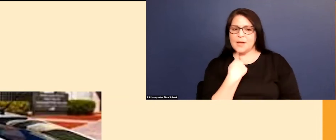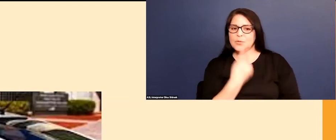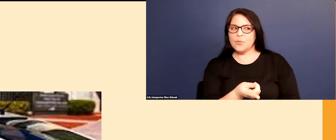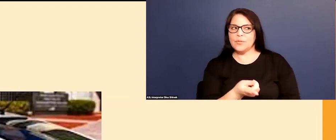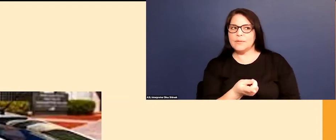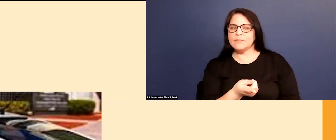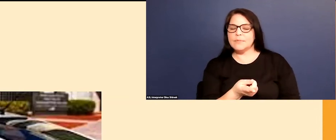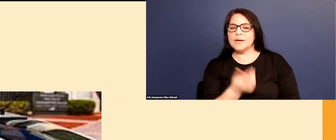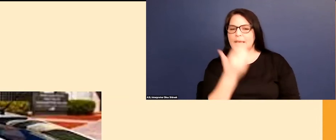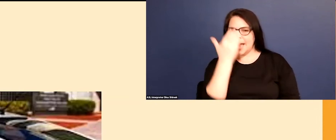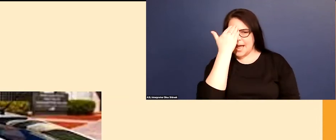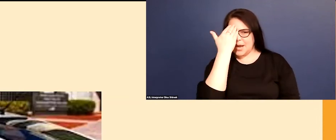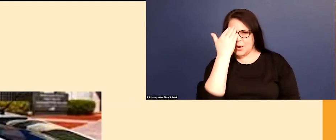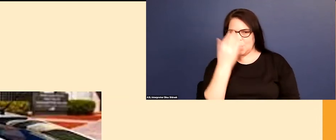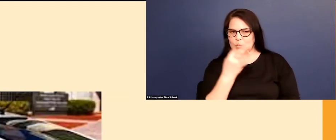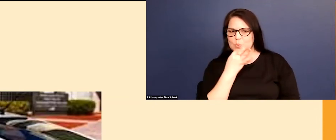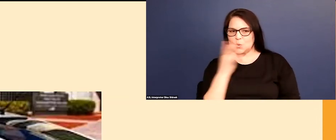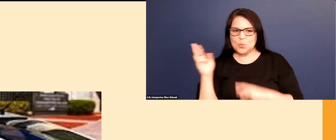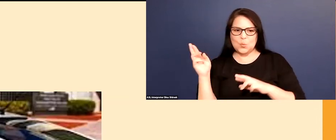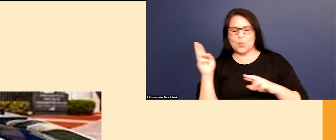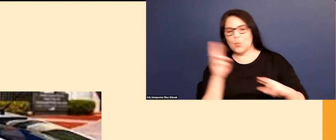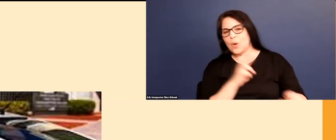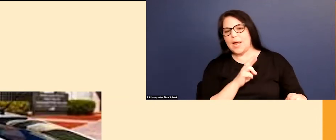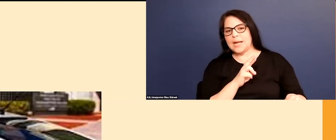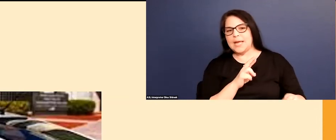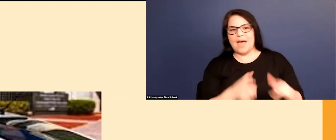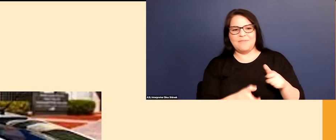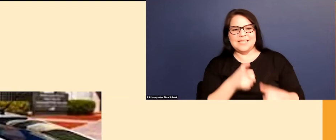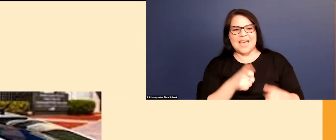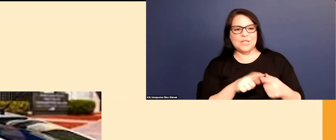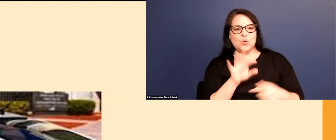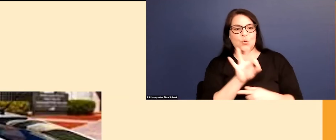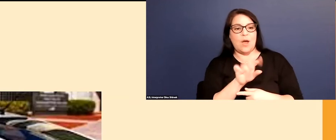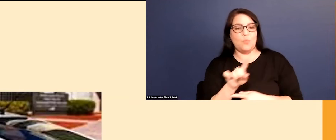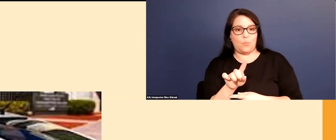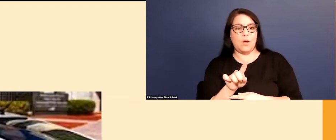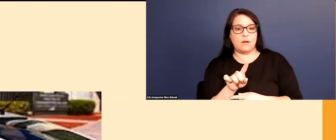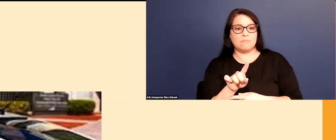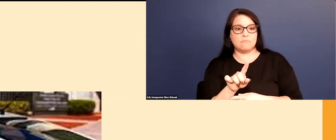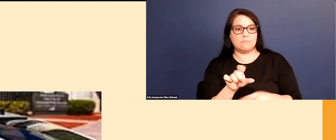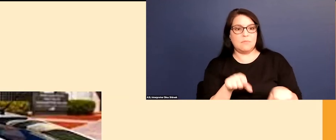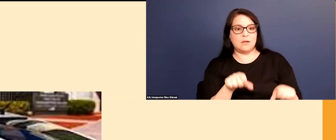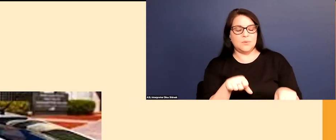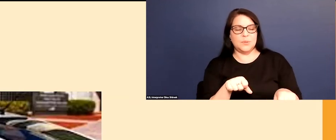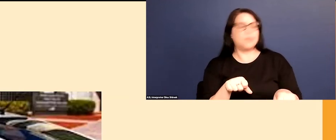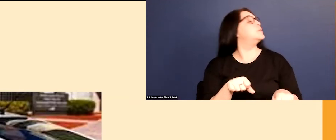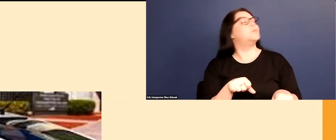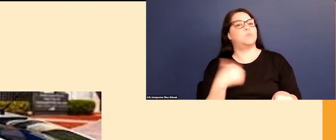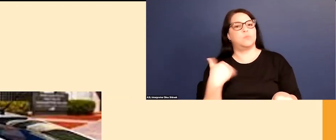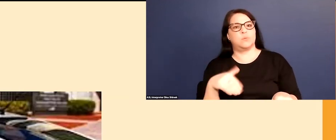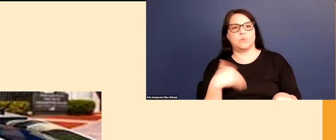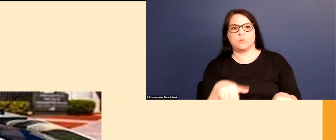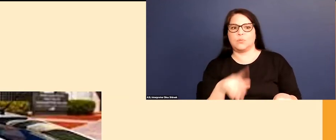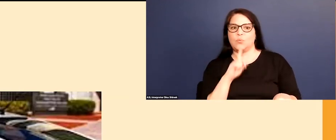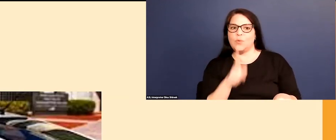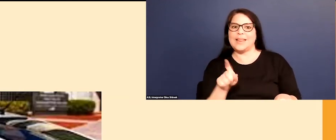I know we're getting ready to start having text to 911 and what a need that is in